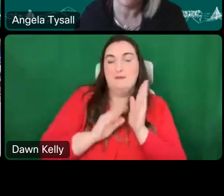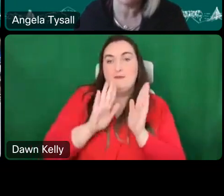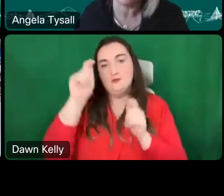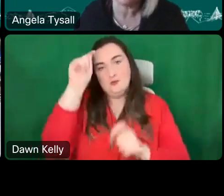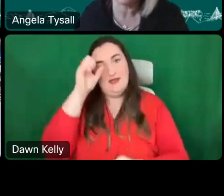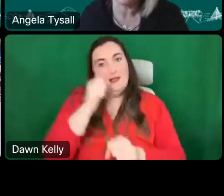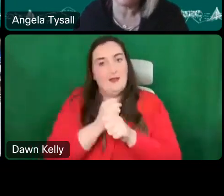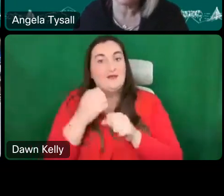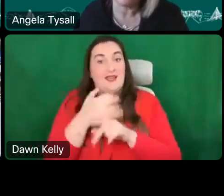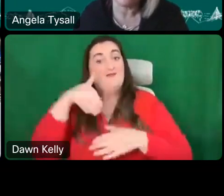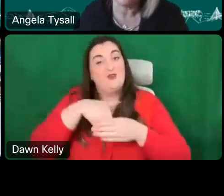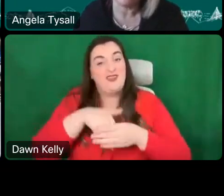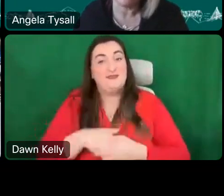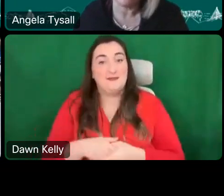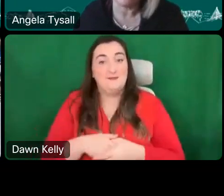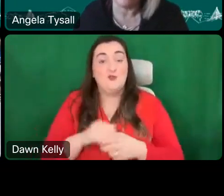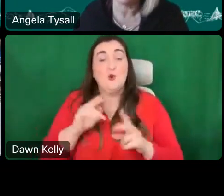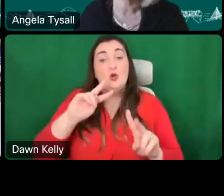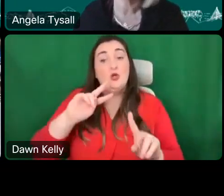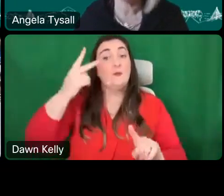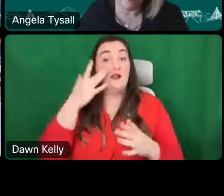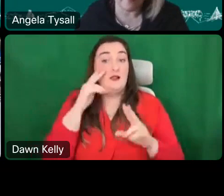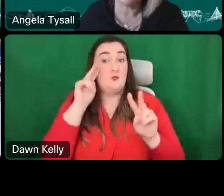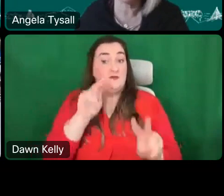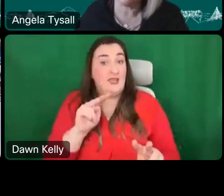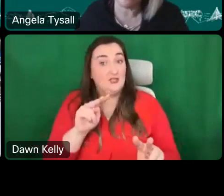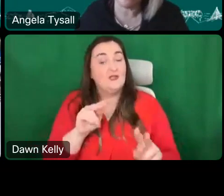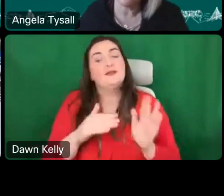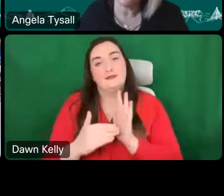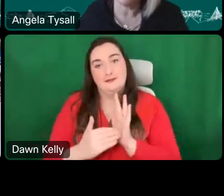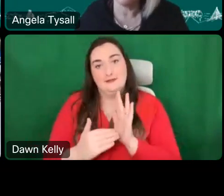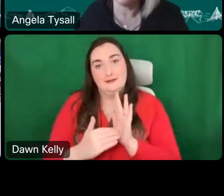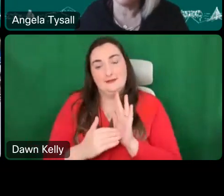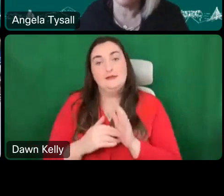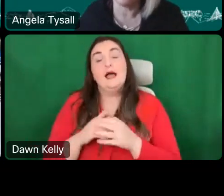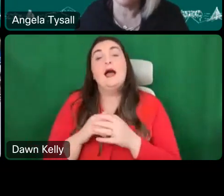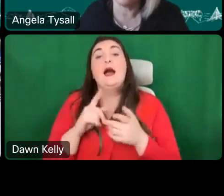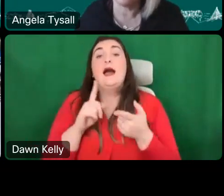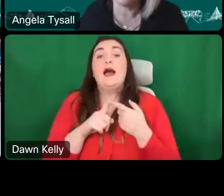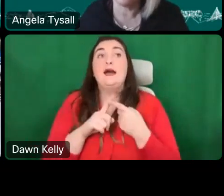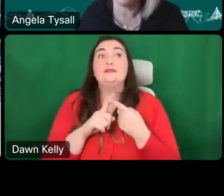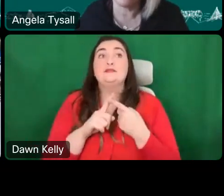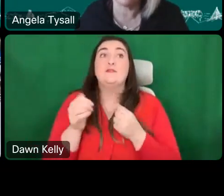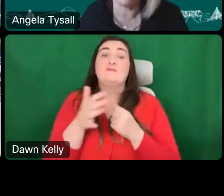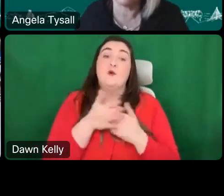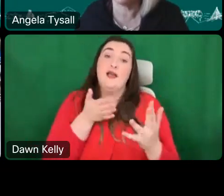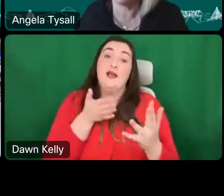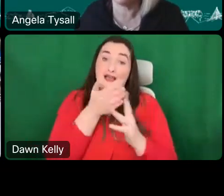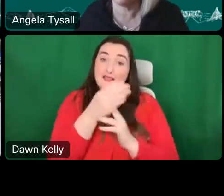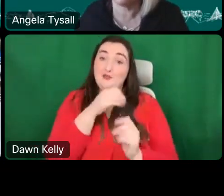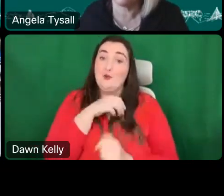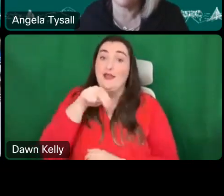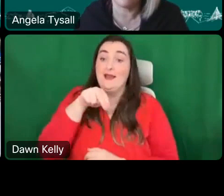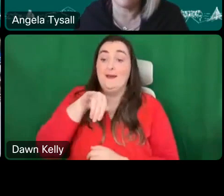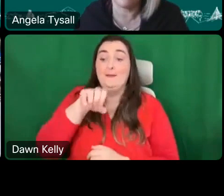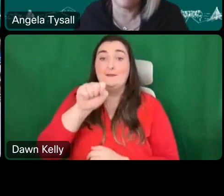here. So there'll be the double notification, and just in terms then of the access to the NIM system. So if we don't